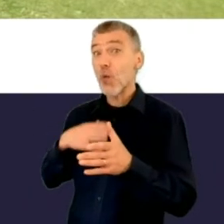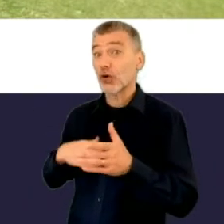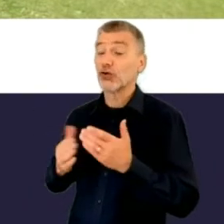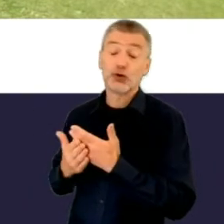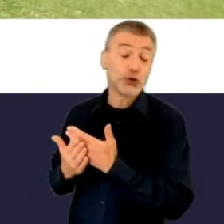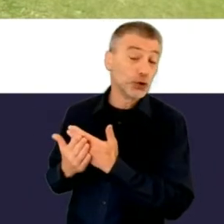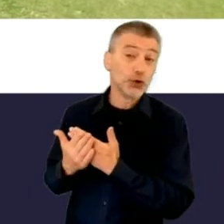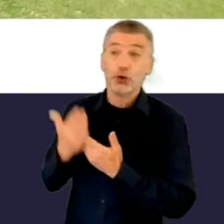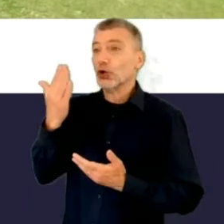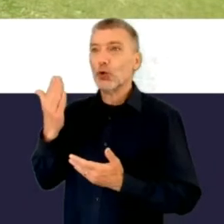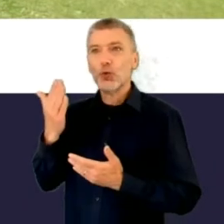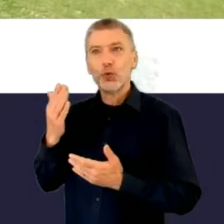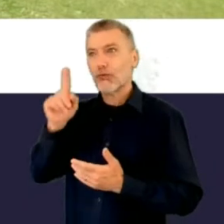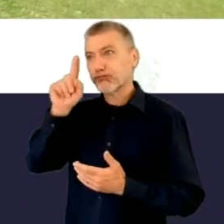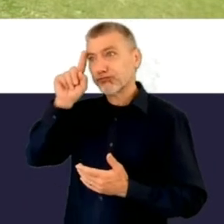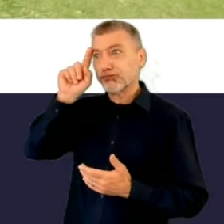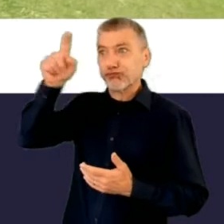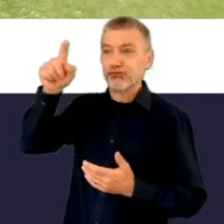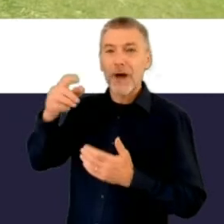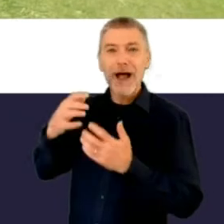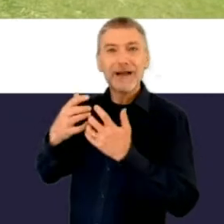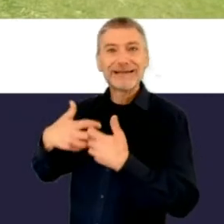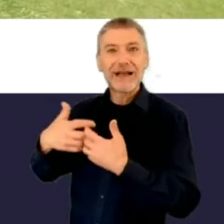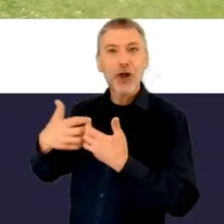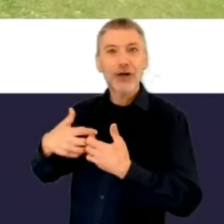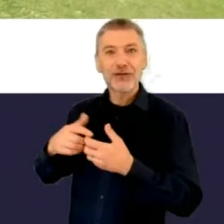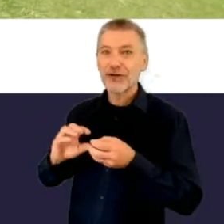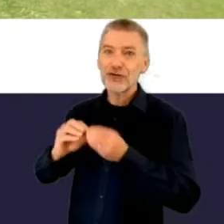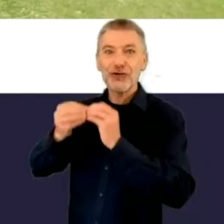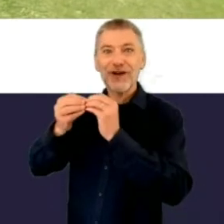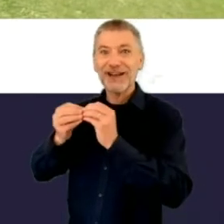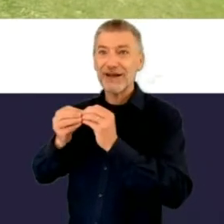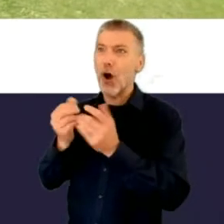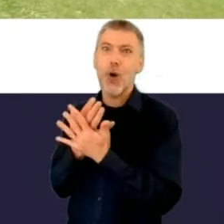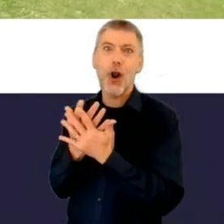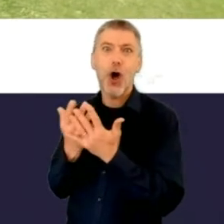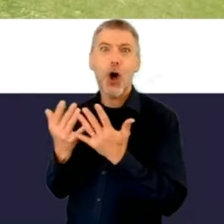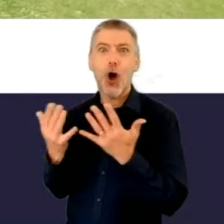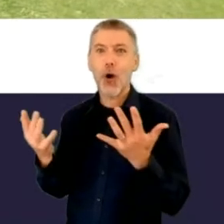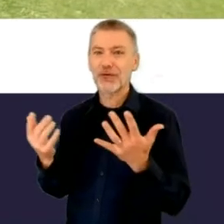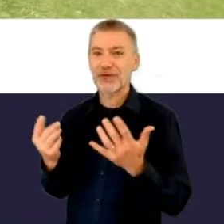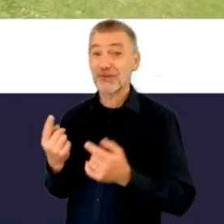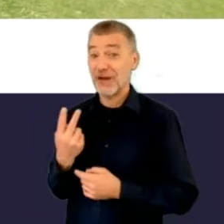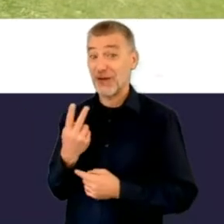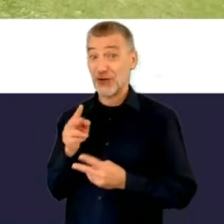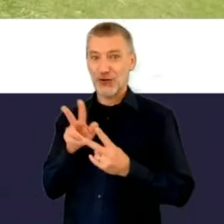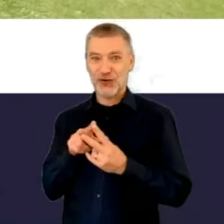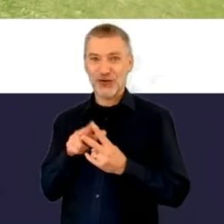technologies. And there's loads of them, but I'm going to tell you about two really cool ones.